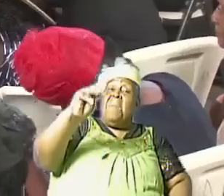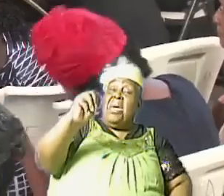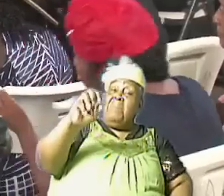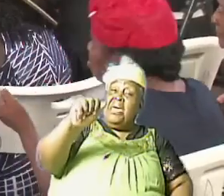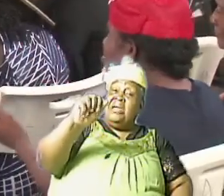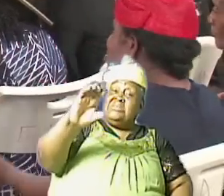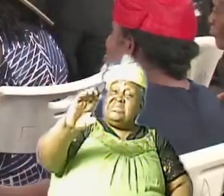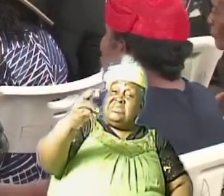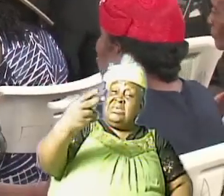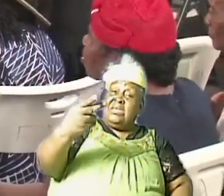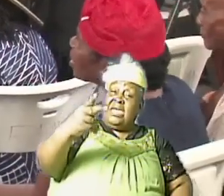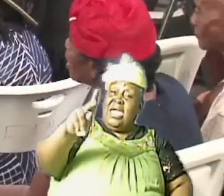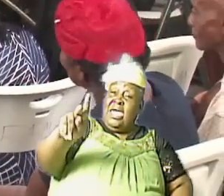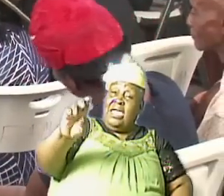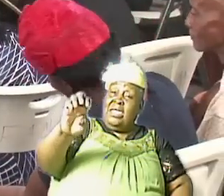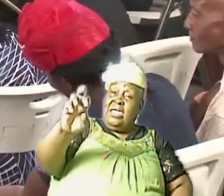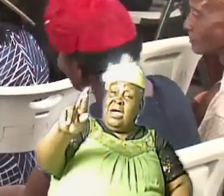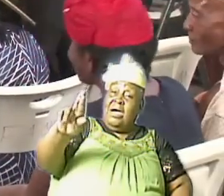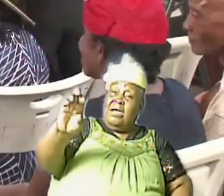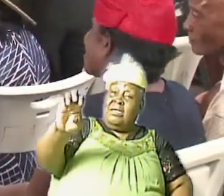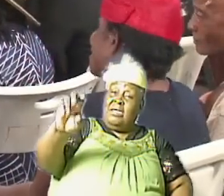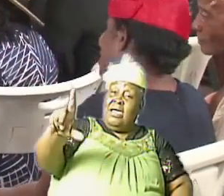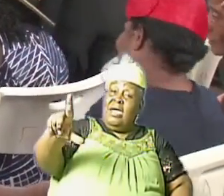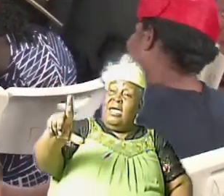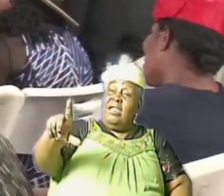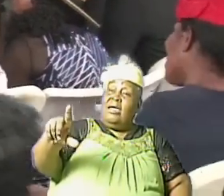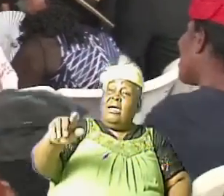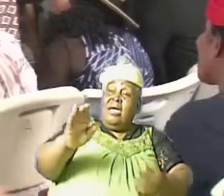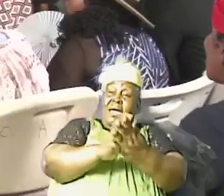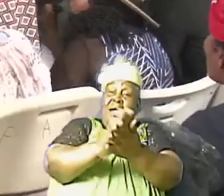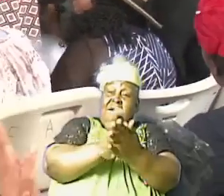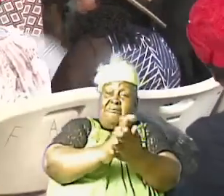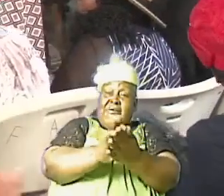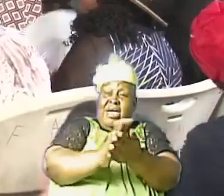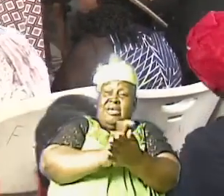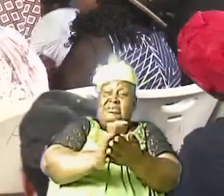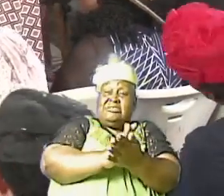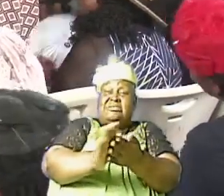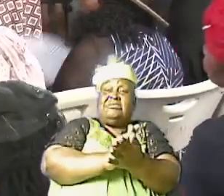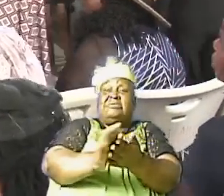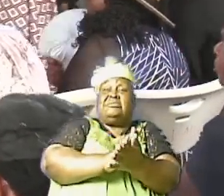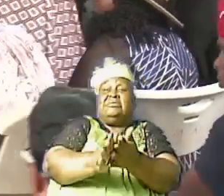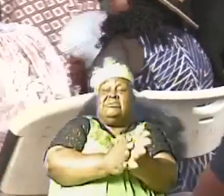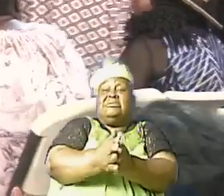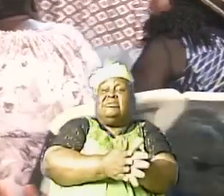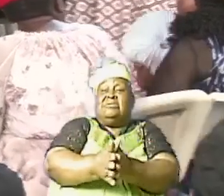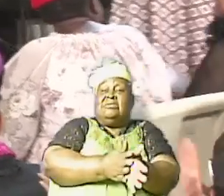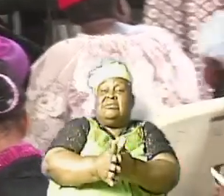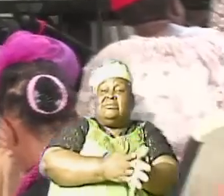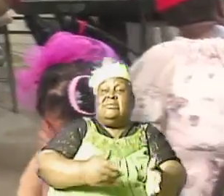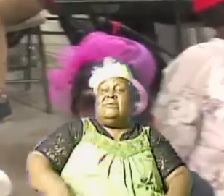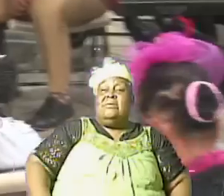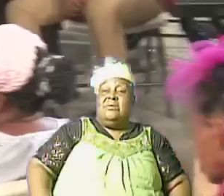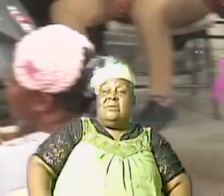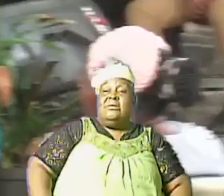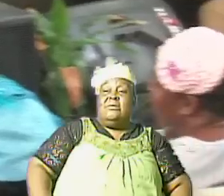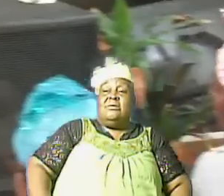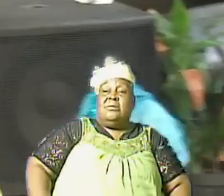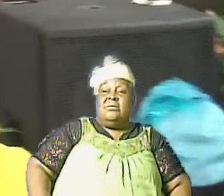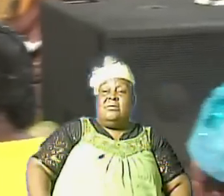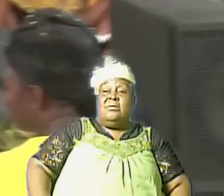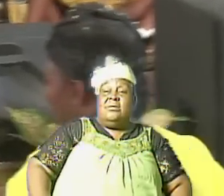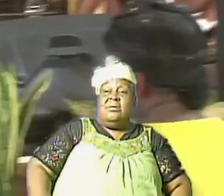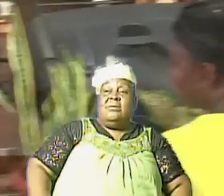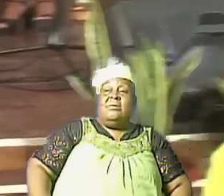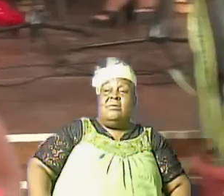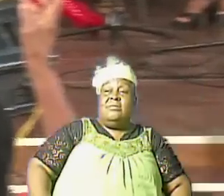Because Sunday evening after we preach, done, we go home to Lasco mackerel and rice. And she was